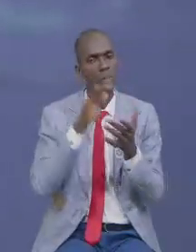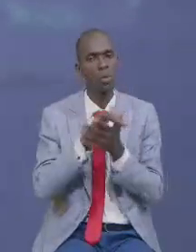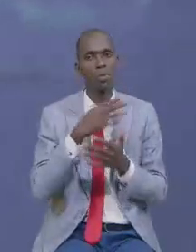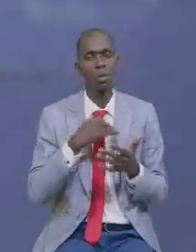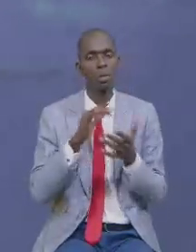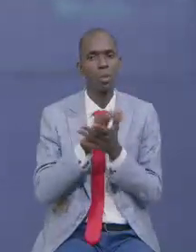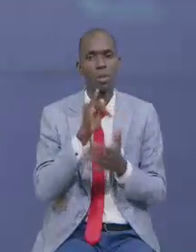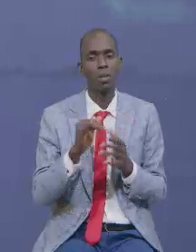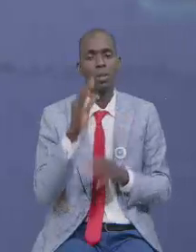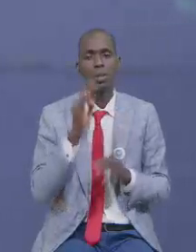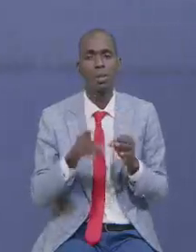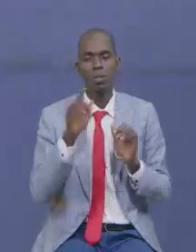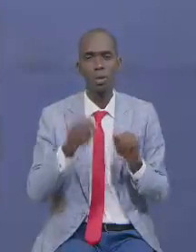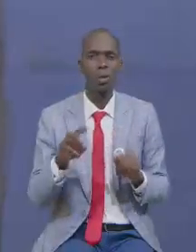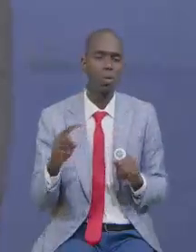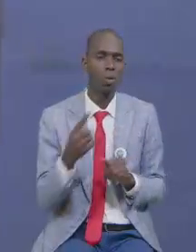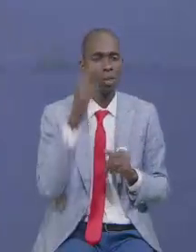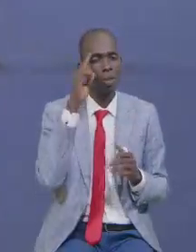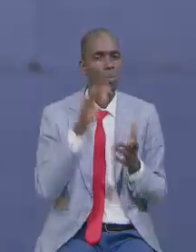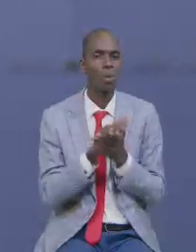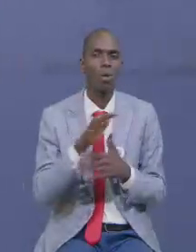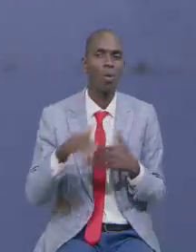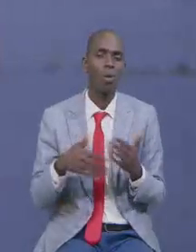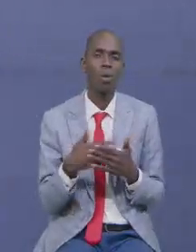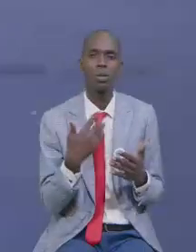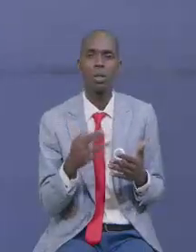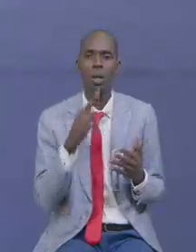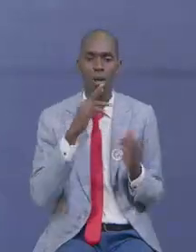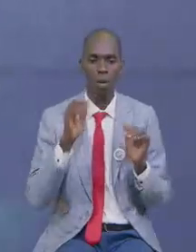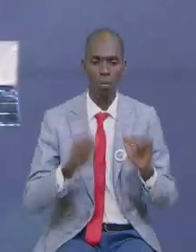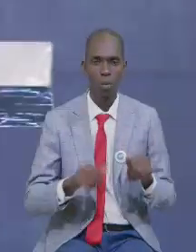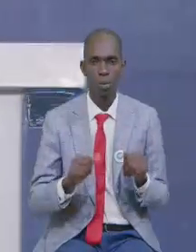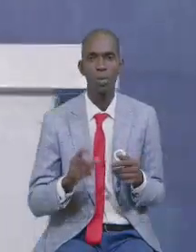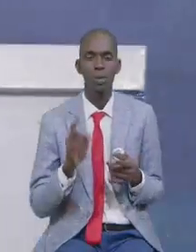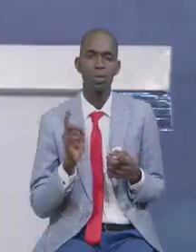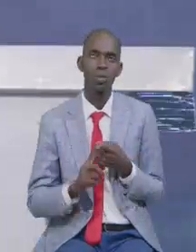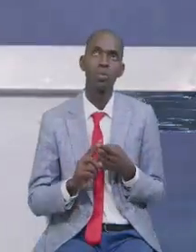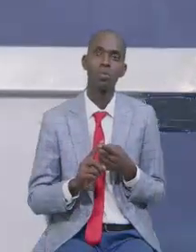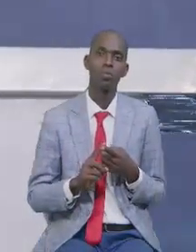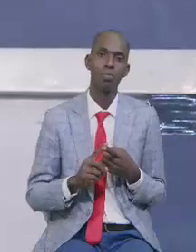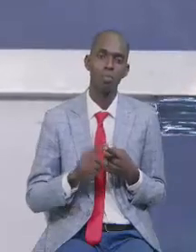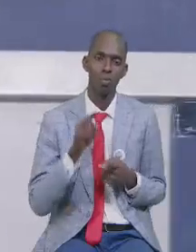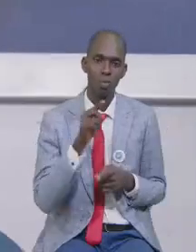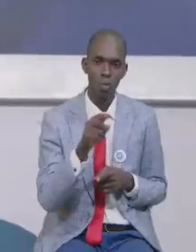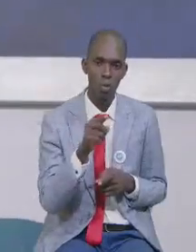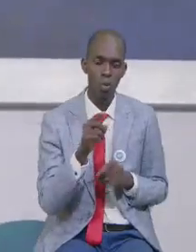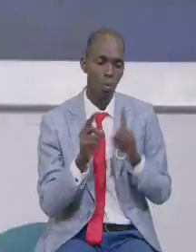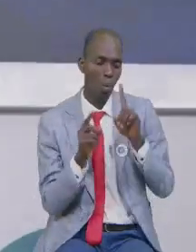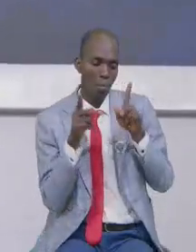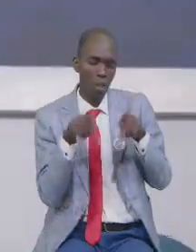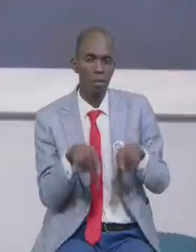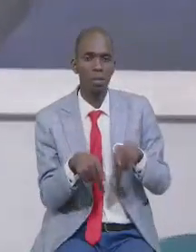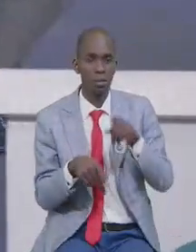canst only believe, all things are possible to him. Him, one person.